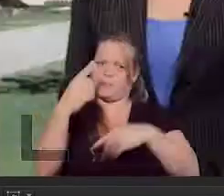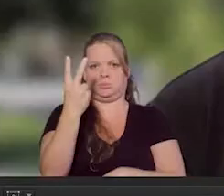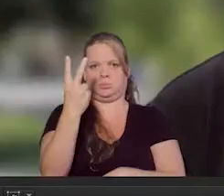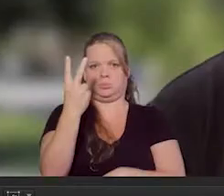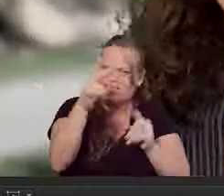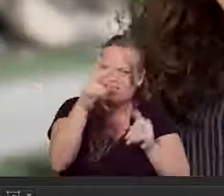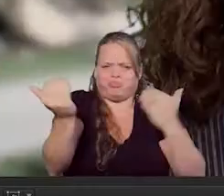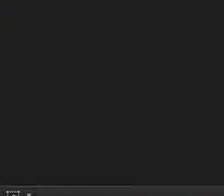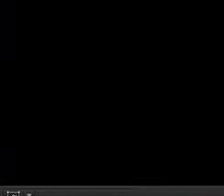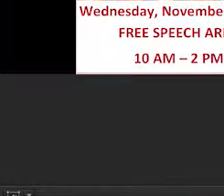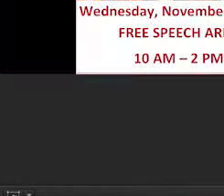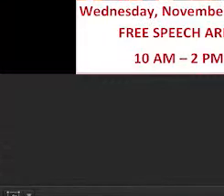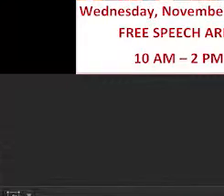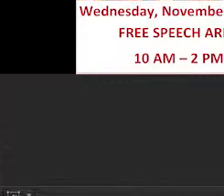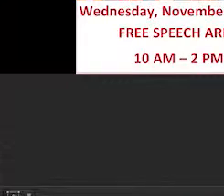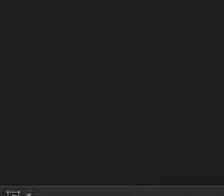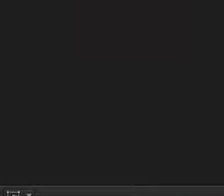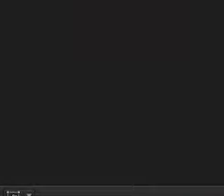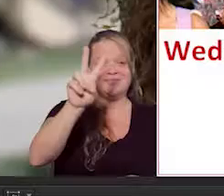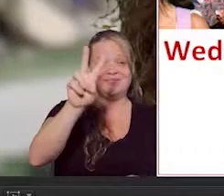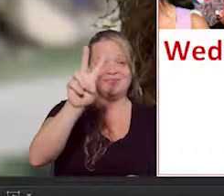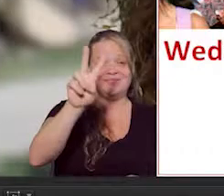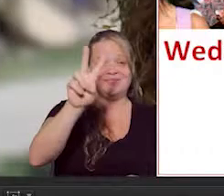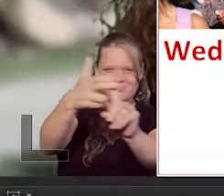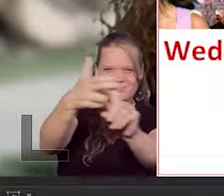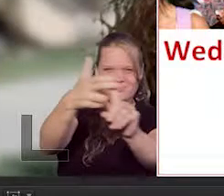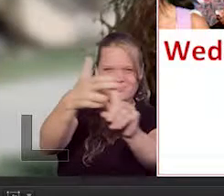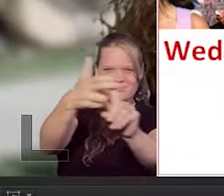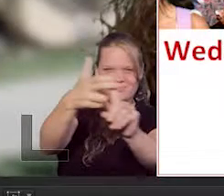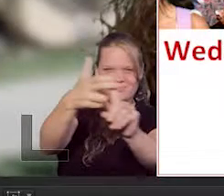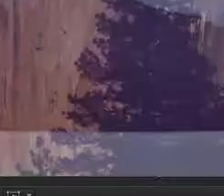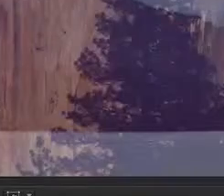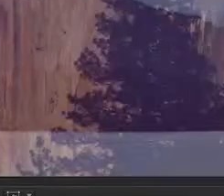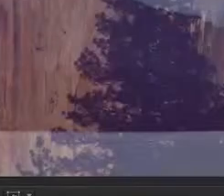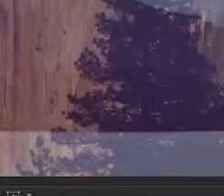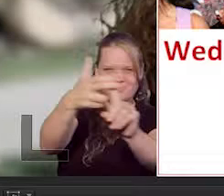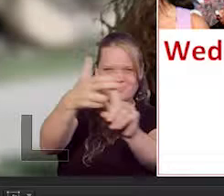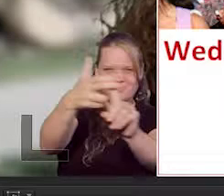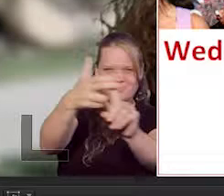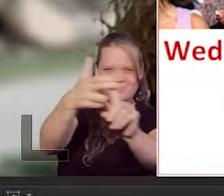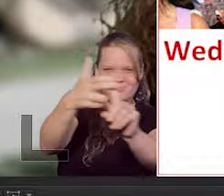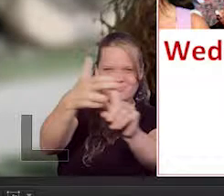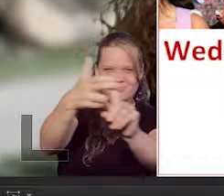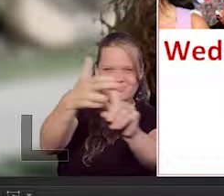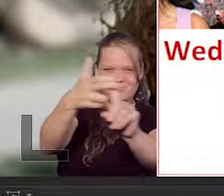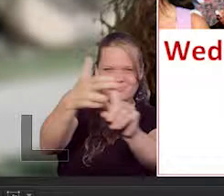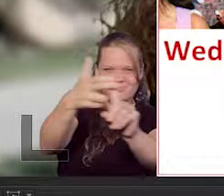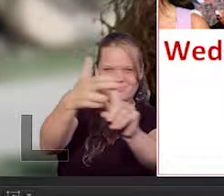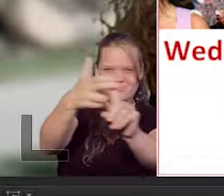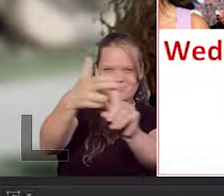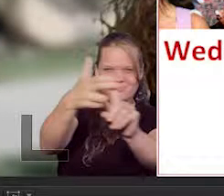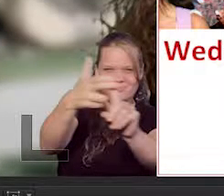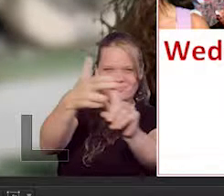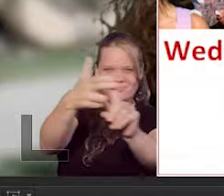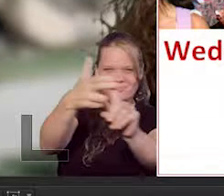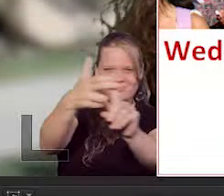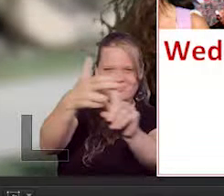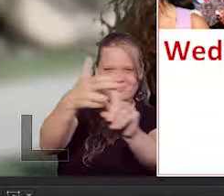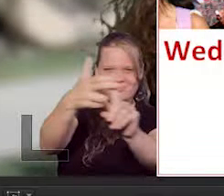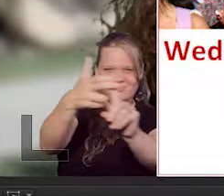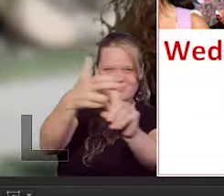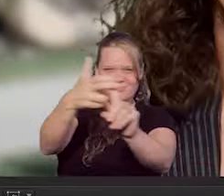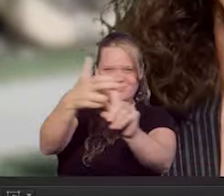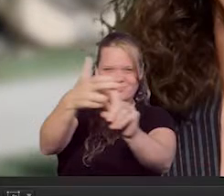And now, I don't know how long she talks about it for, but we'll find out in a second. Drop my